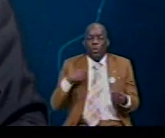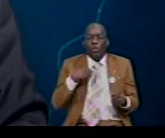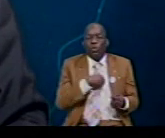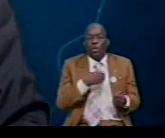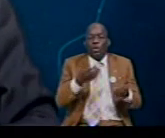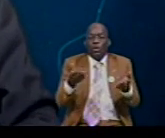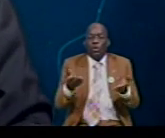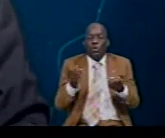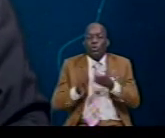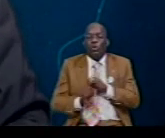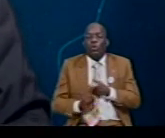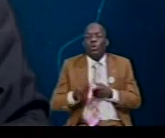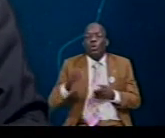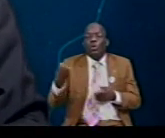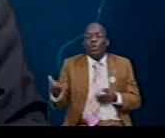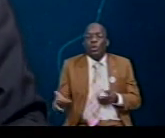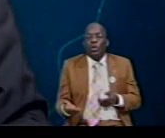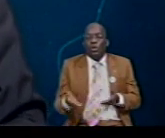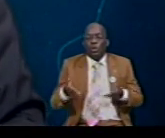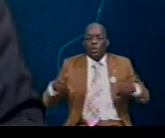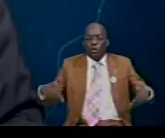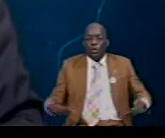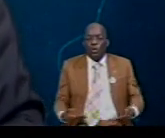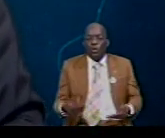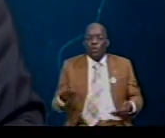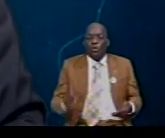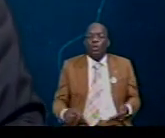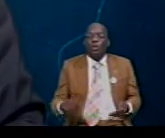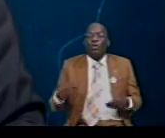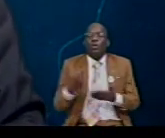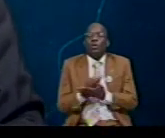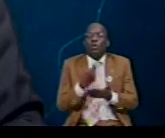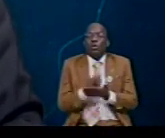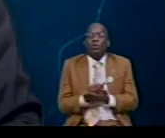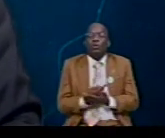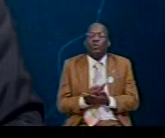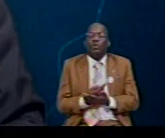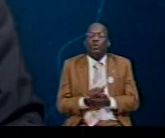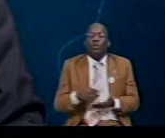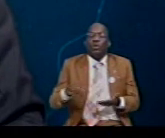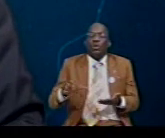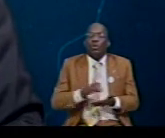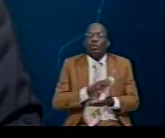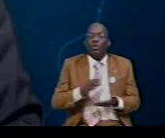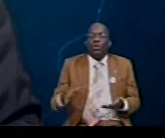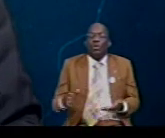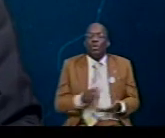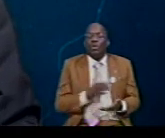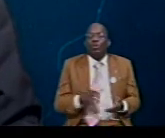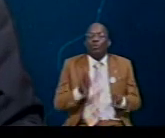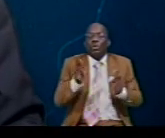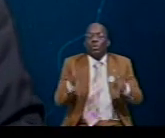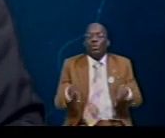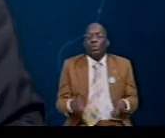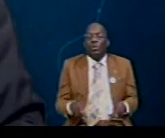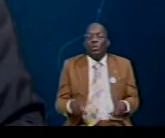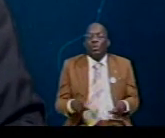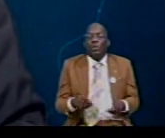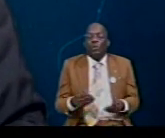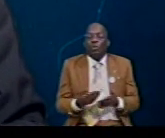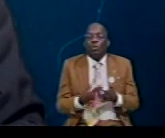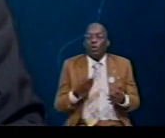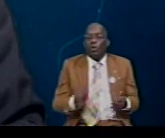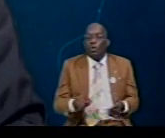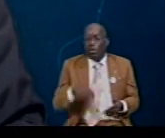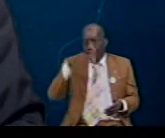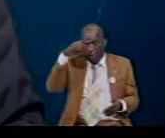artist Jonathan White to come and take us through a session of praise and worship before the man of God comes and ministers unto us